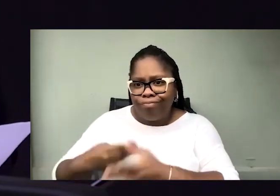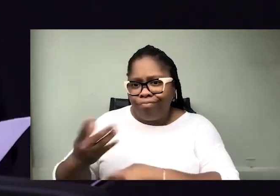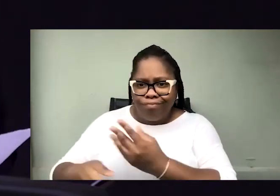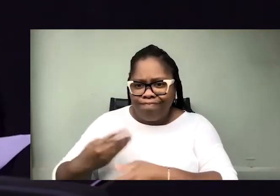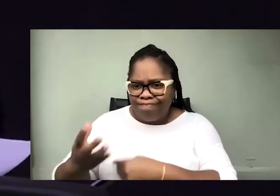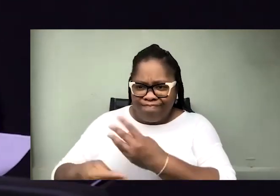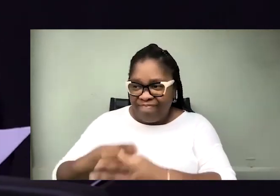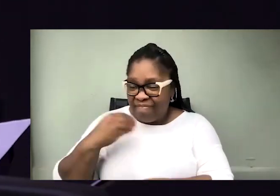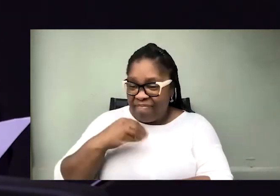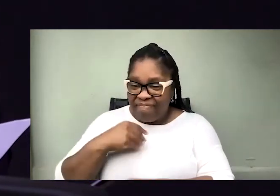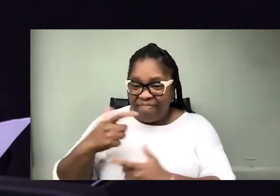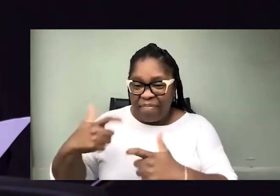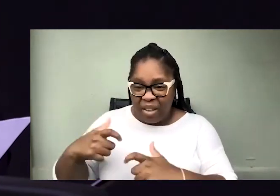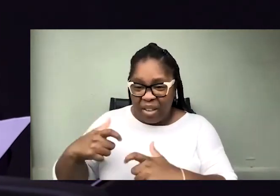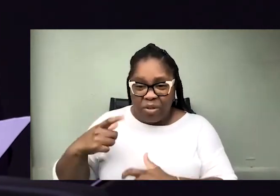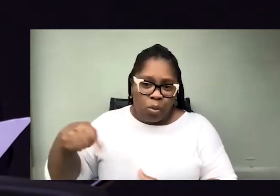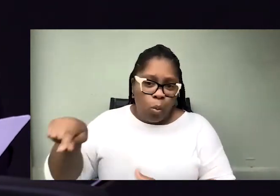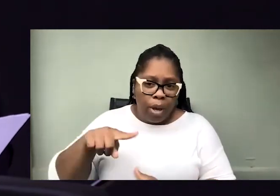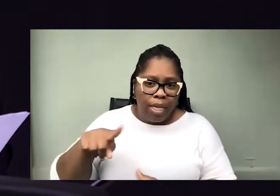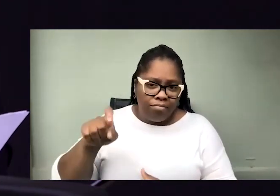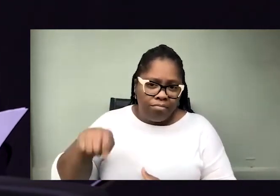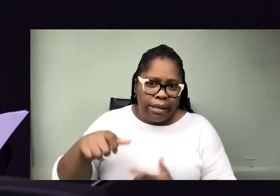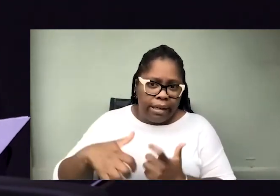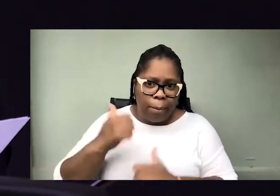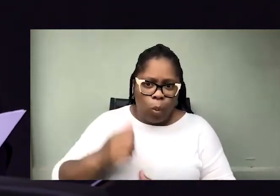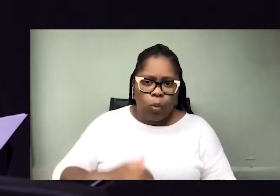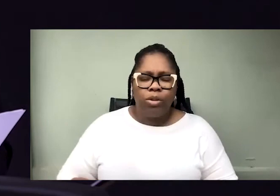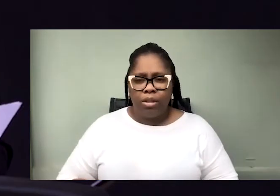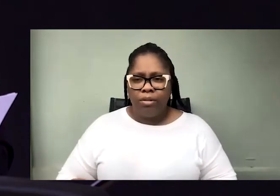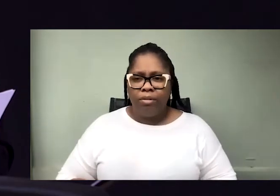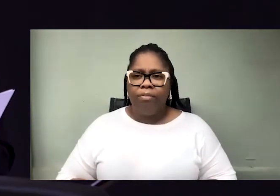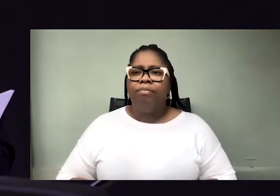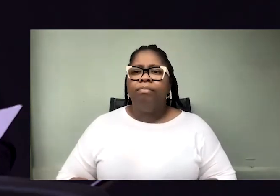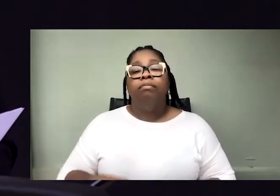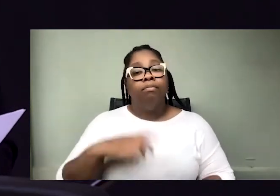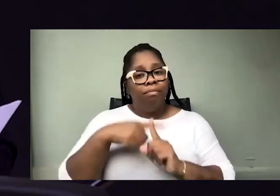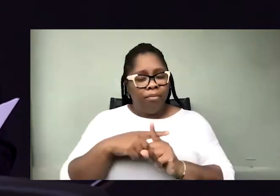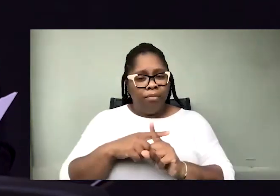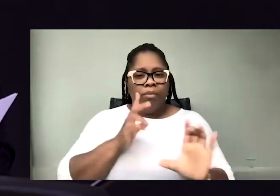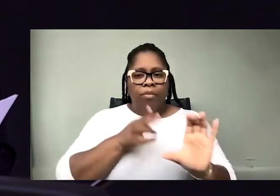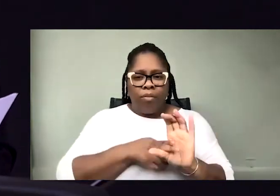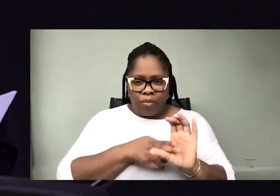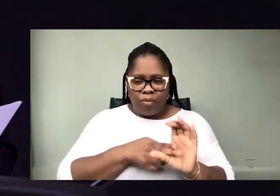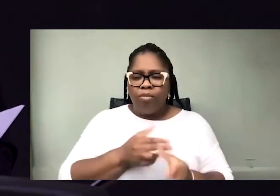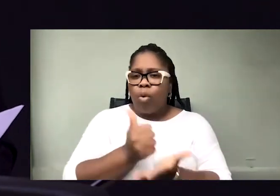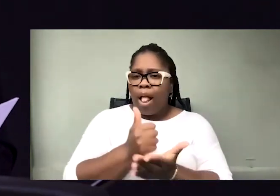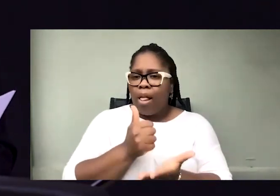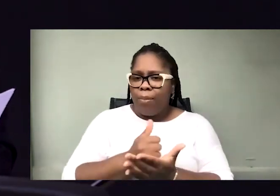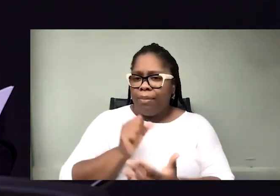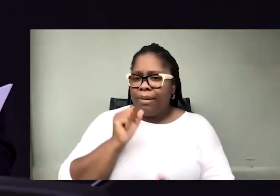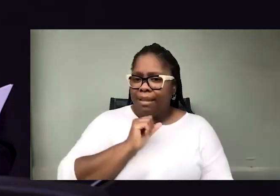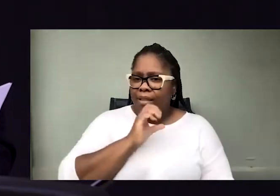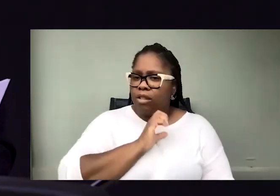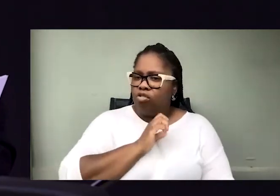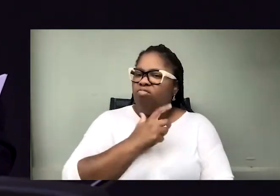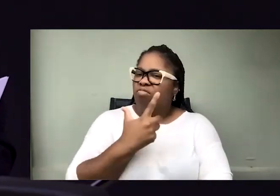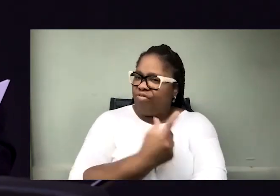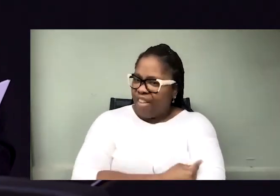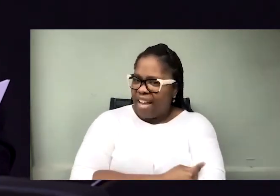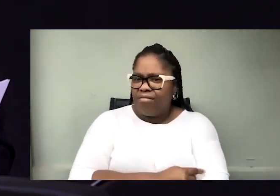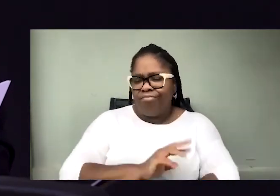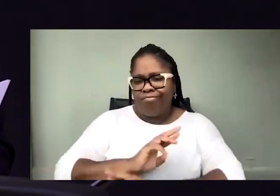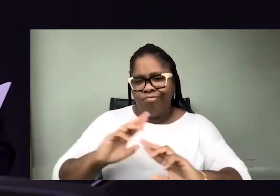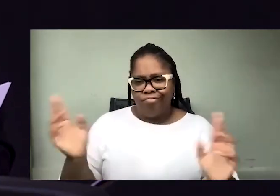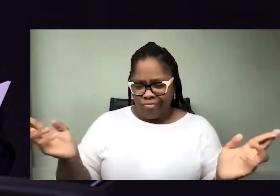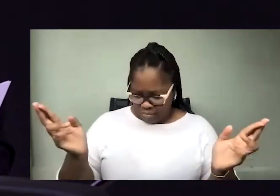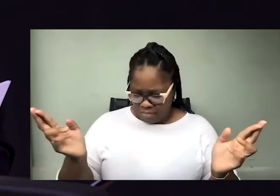they needed it most. We also participated in helping to get seniors vaccinated. When